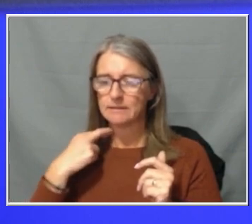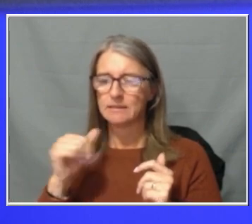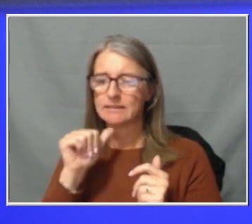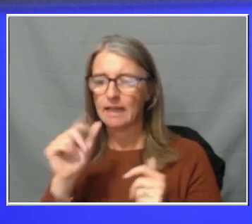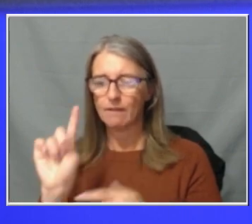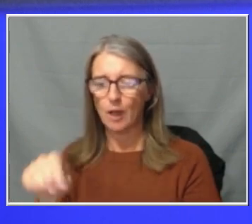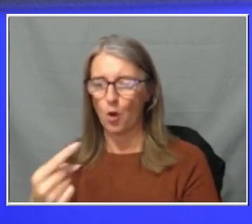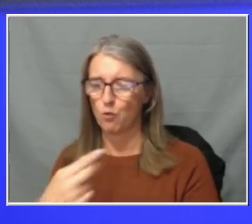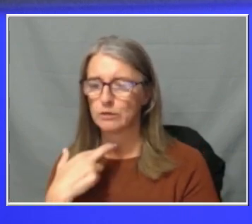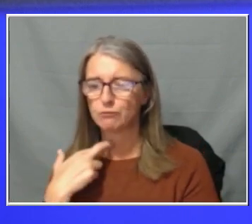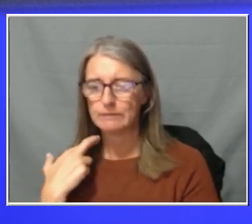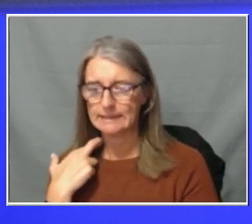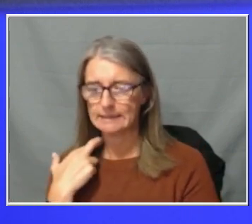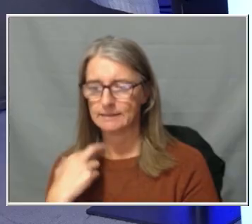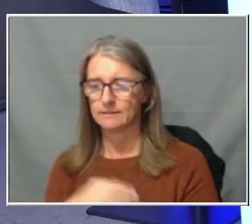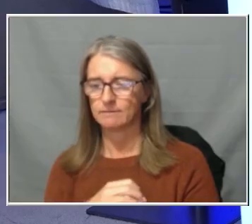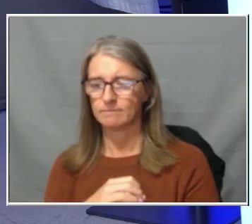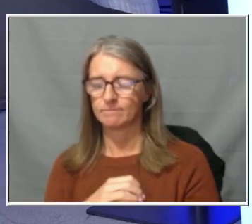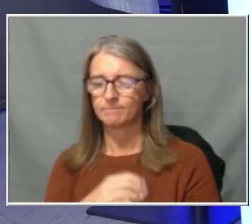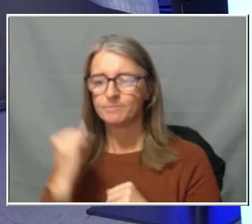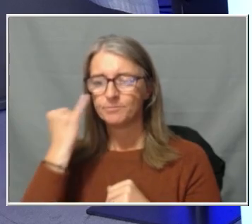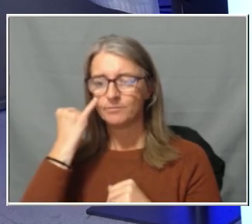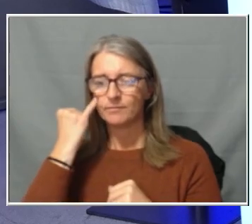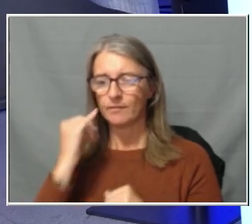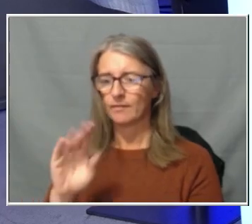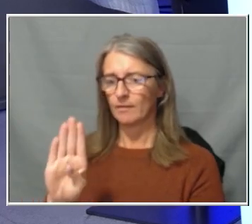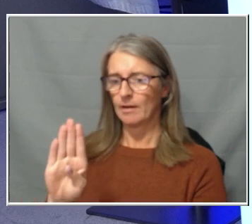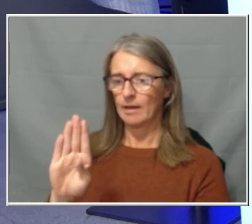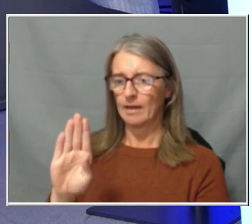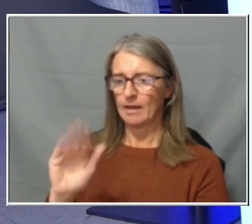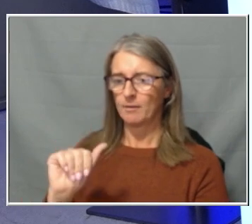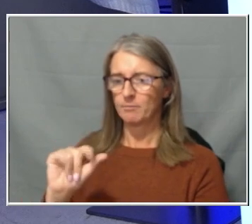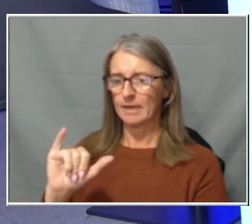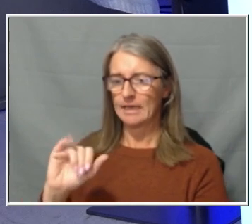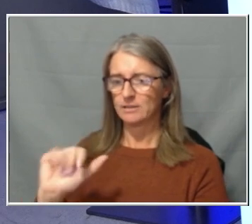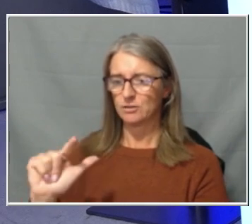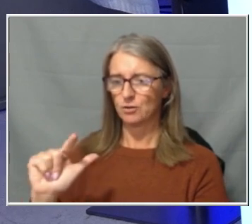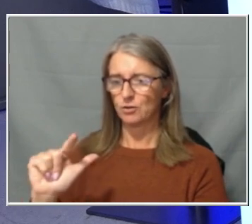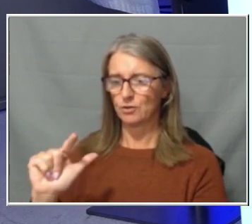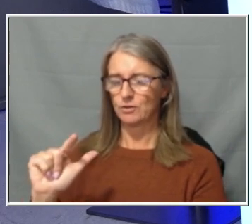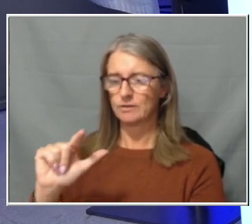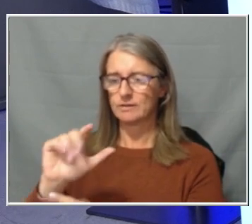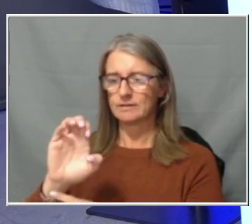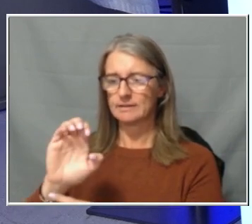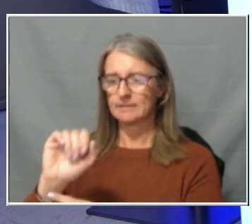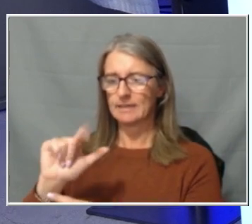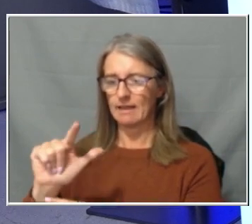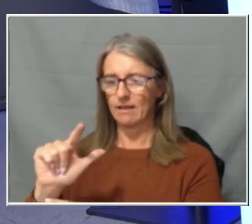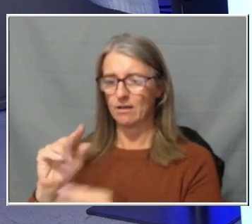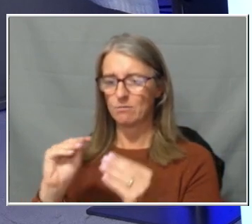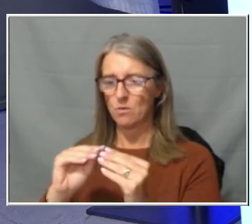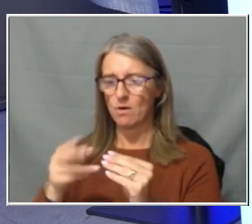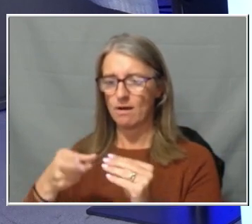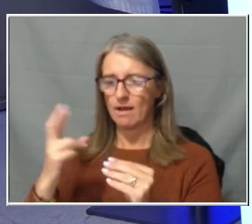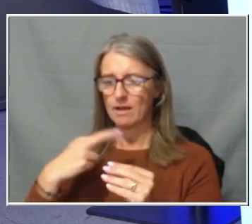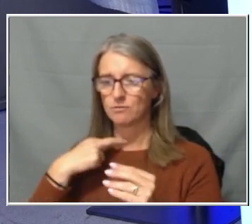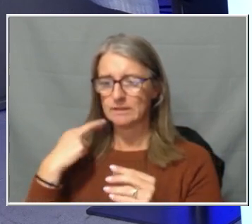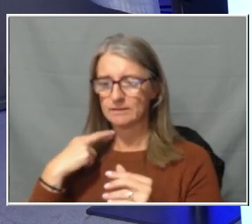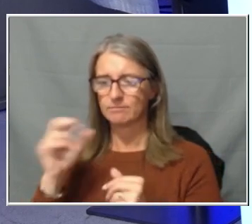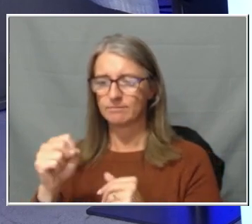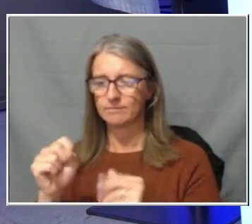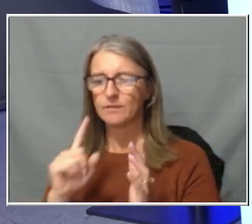risk. And so if you've had basal cell or squamous cell, which I have had basal cell, does that put you at higher risk? You're at higher risk